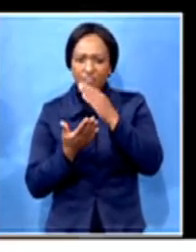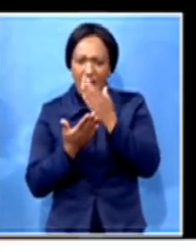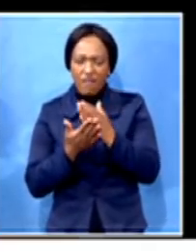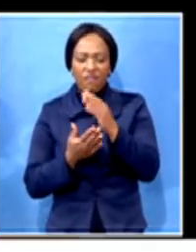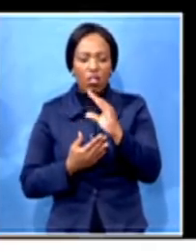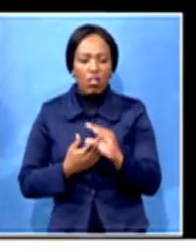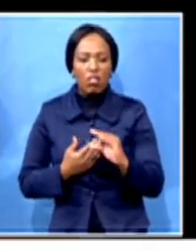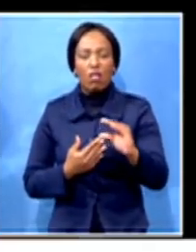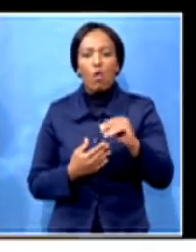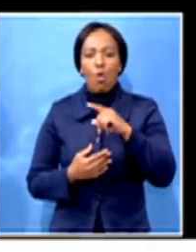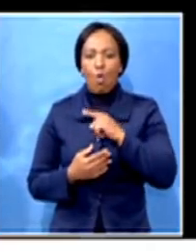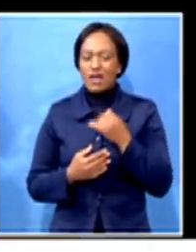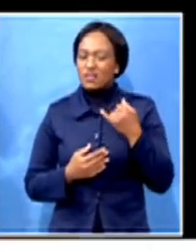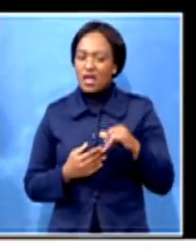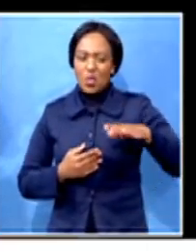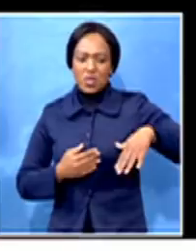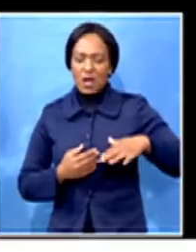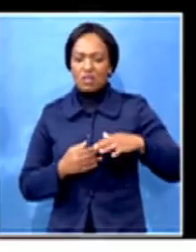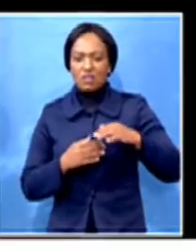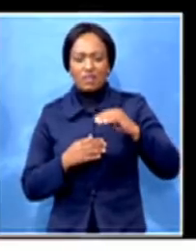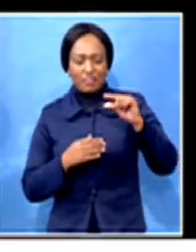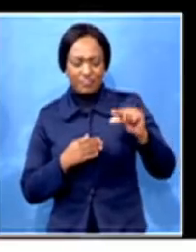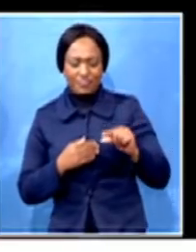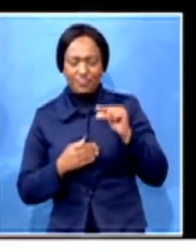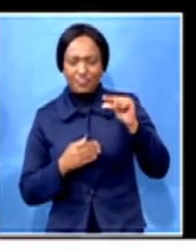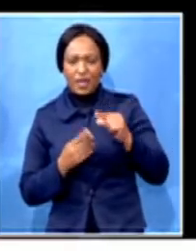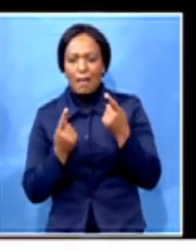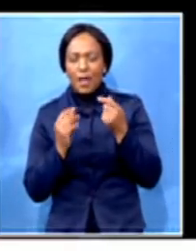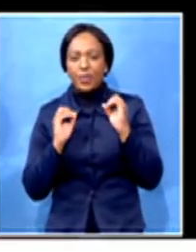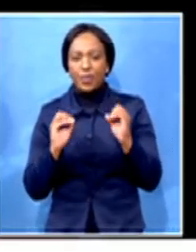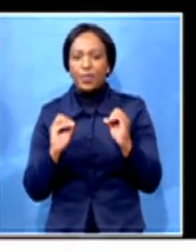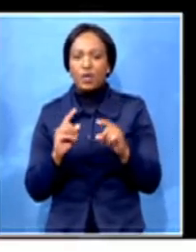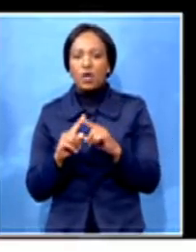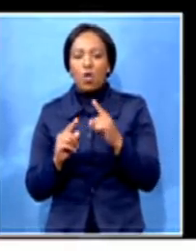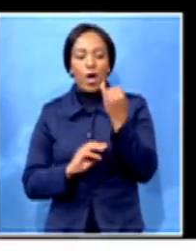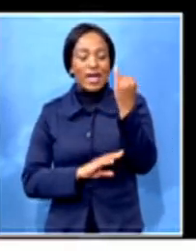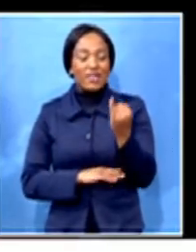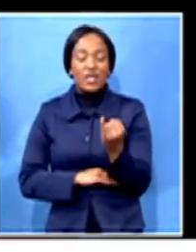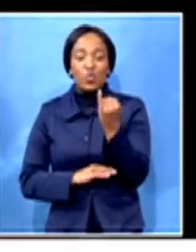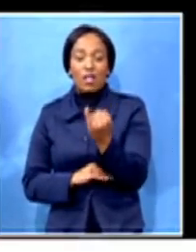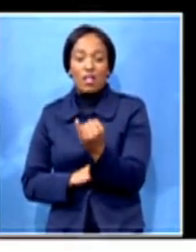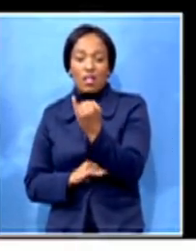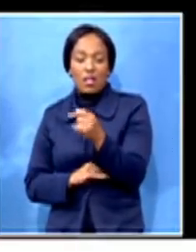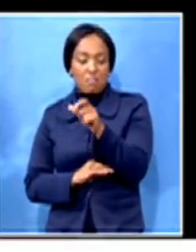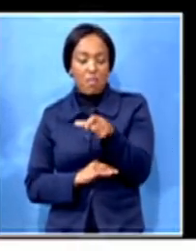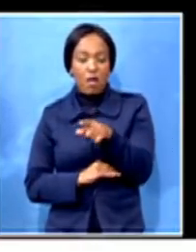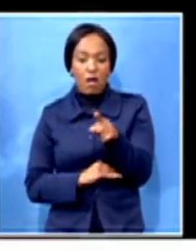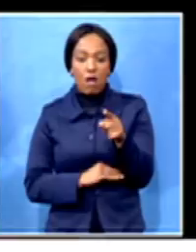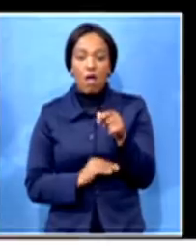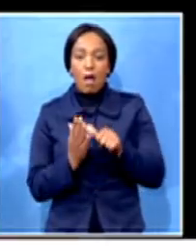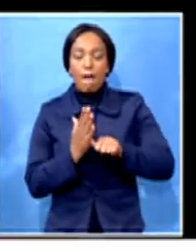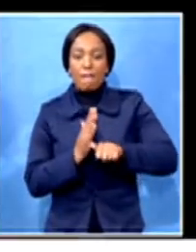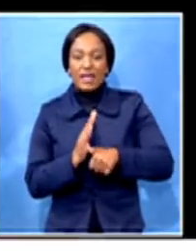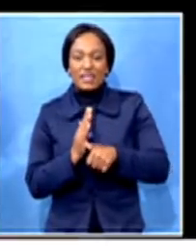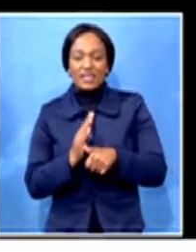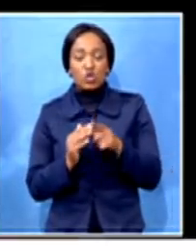at generating good returns at that point in time. So that's the risk that an individual pension fund member would